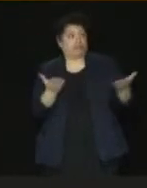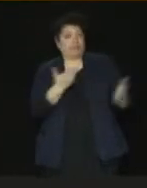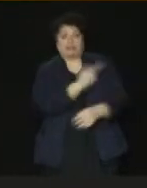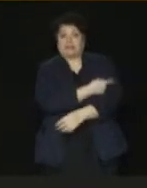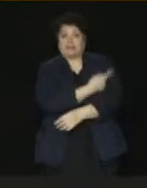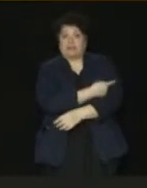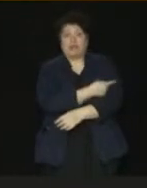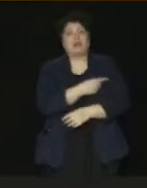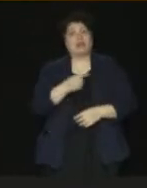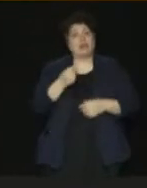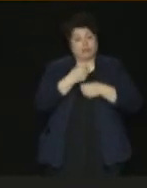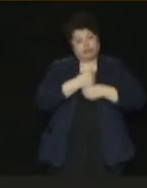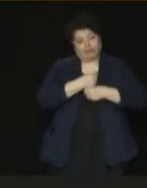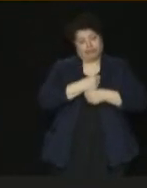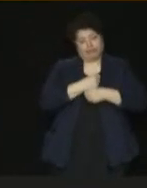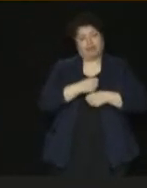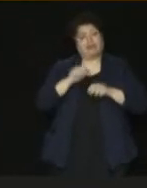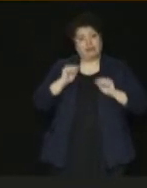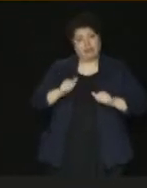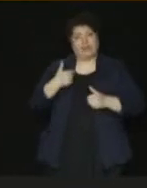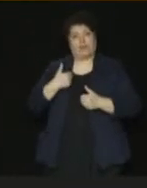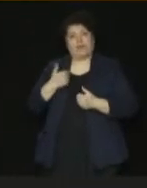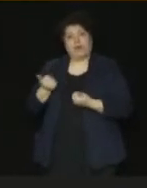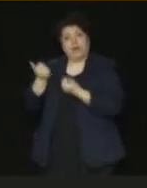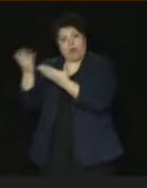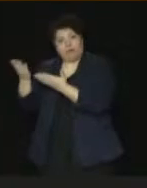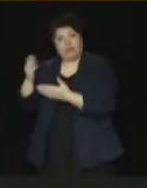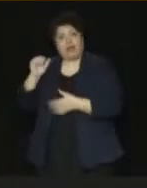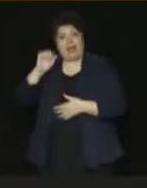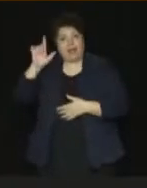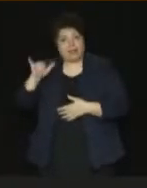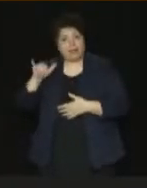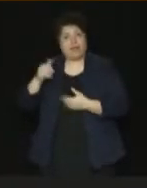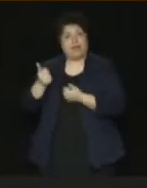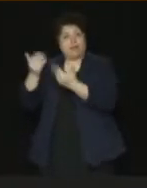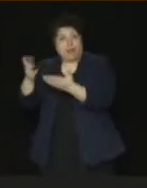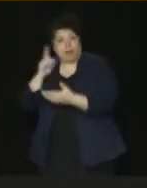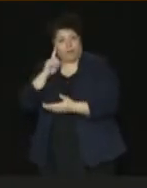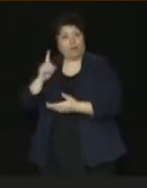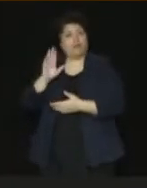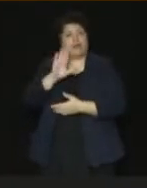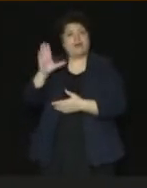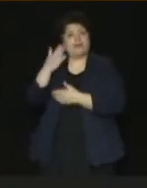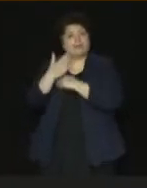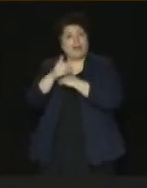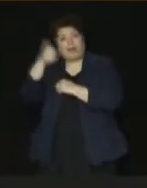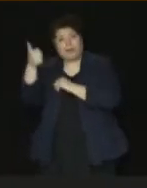offer it to our allies or partners in developing countries around the world, because